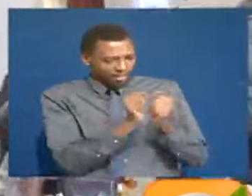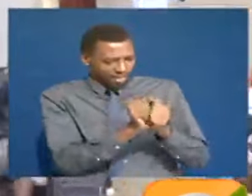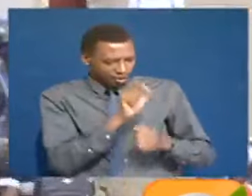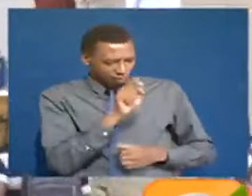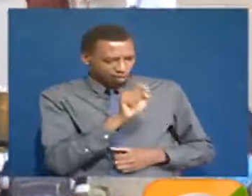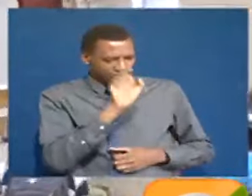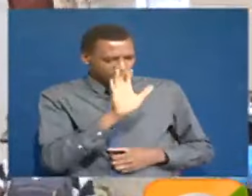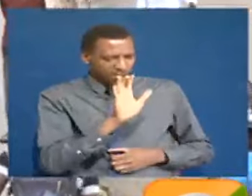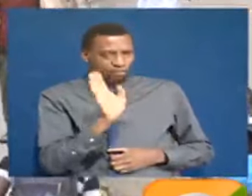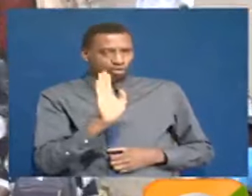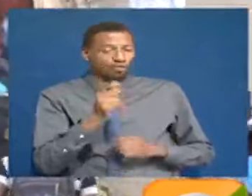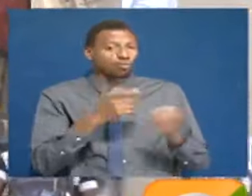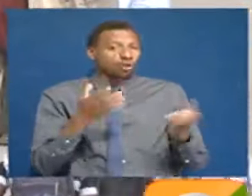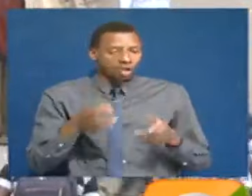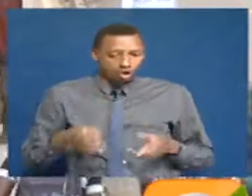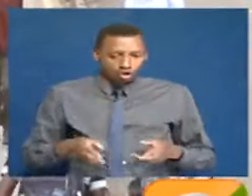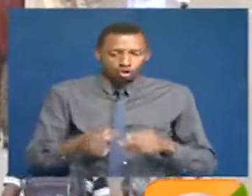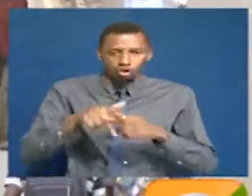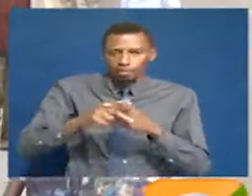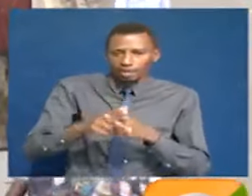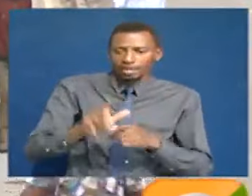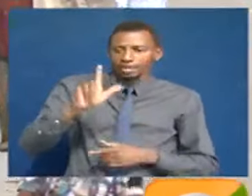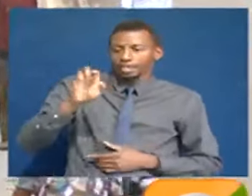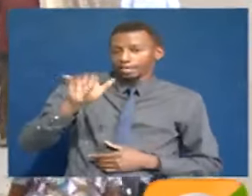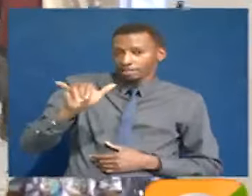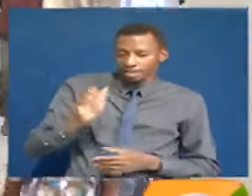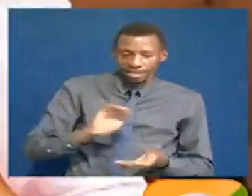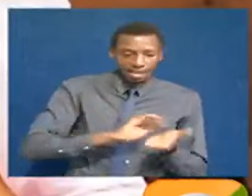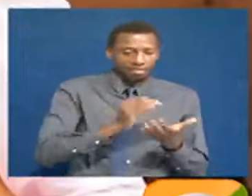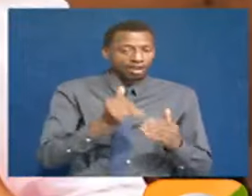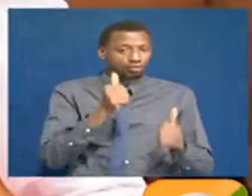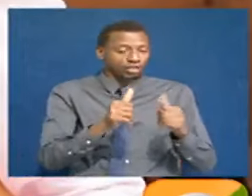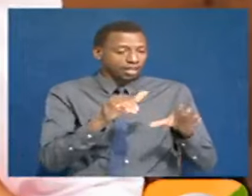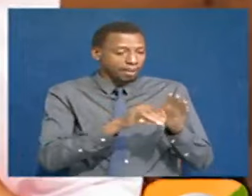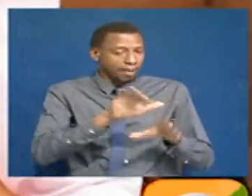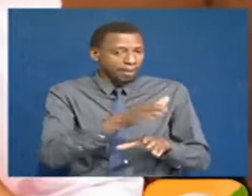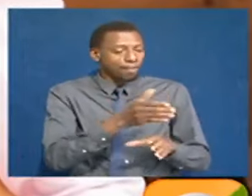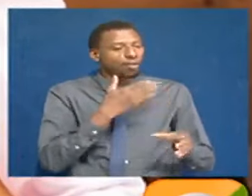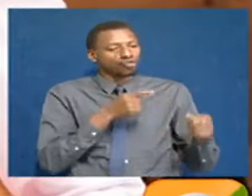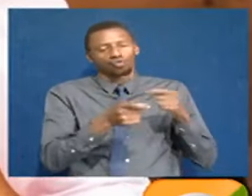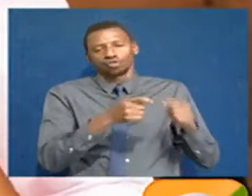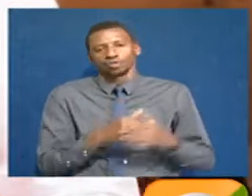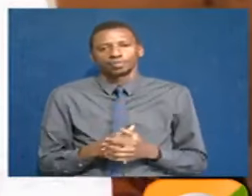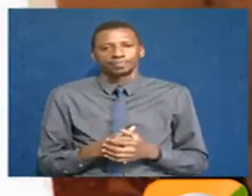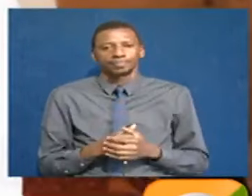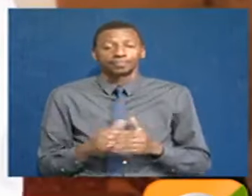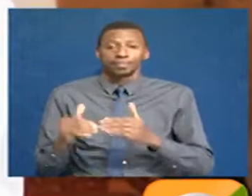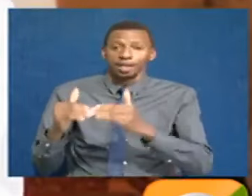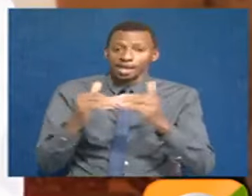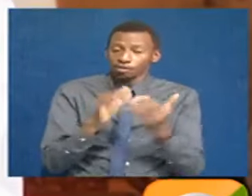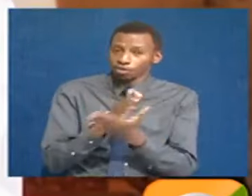Roads Maintenance Levy Fund, a fund that MPs seek to control. Equitable share and the division of